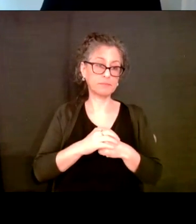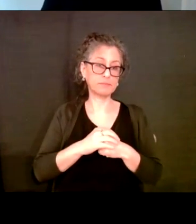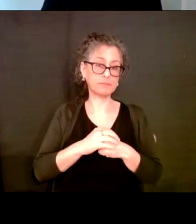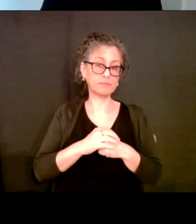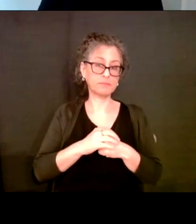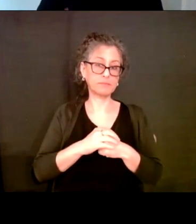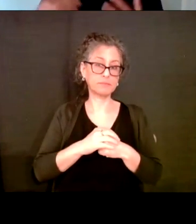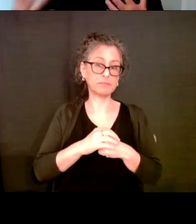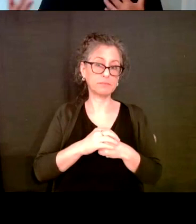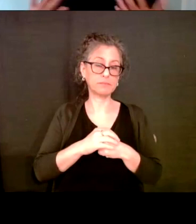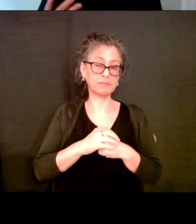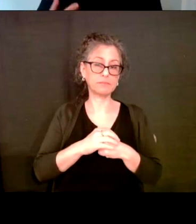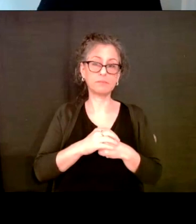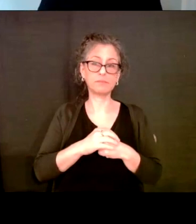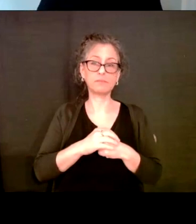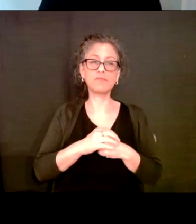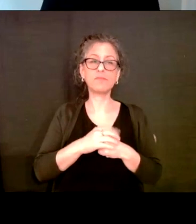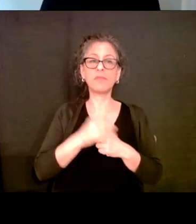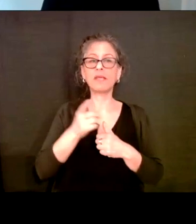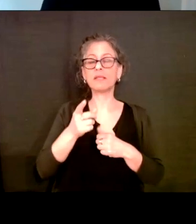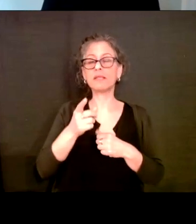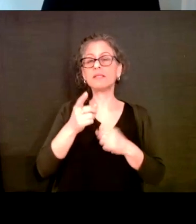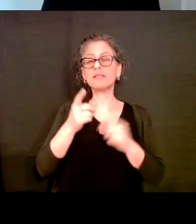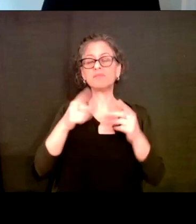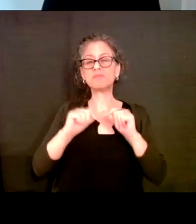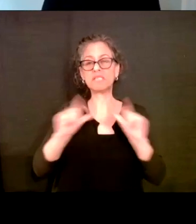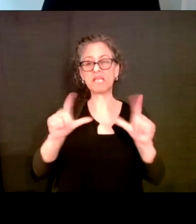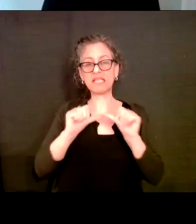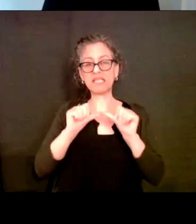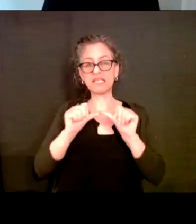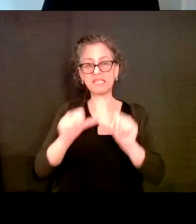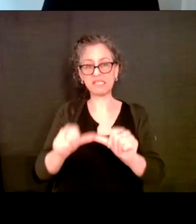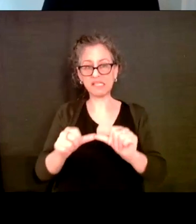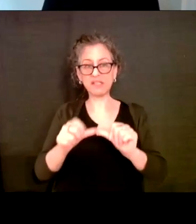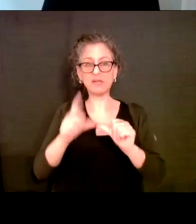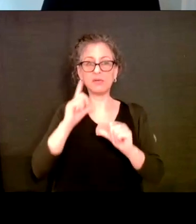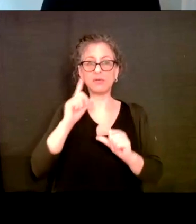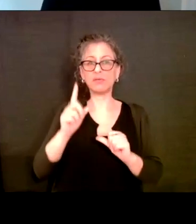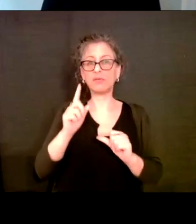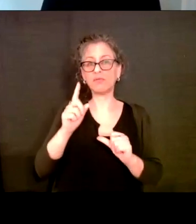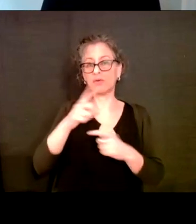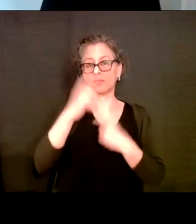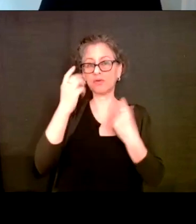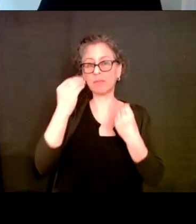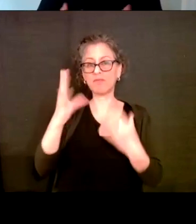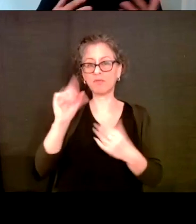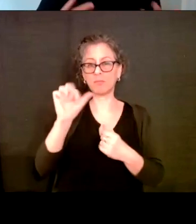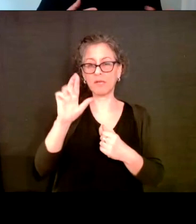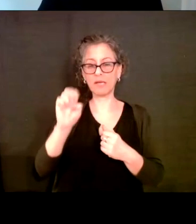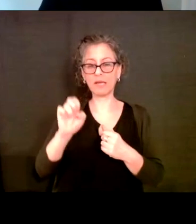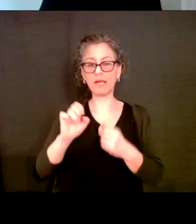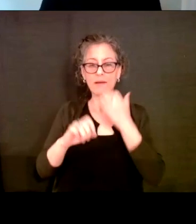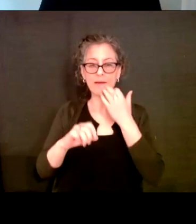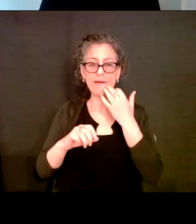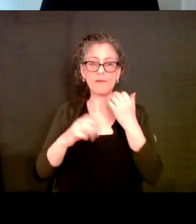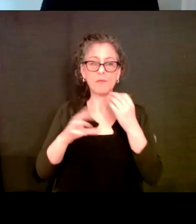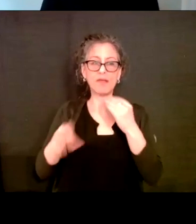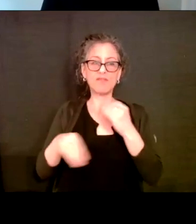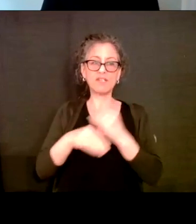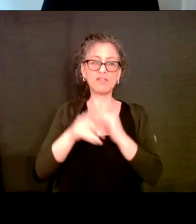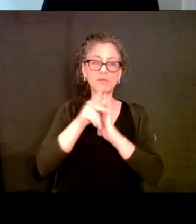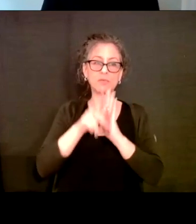Here on this slide, again, the application of trauma-informed care continued with the additional principles